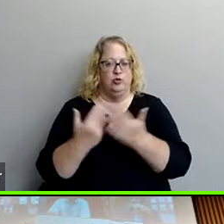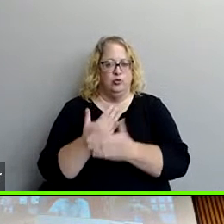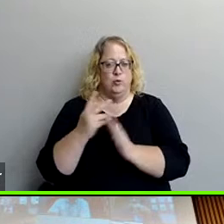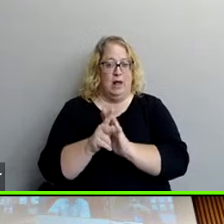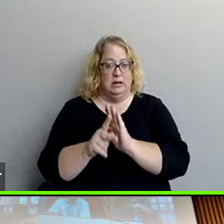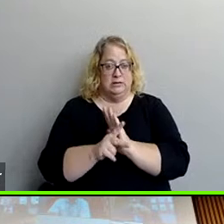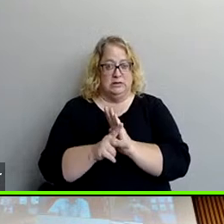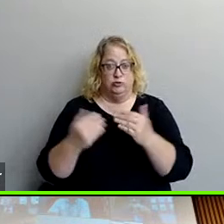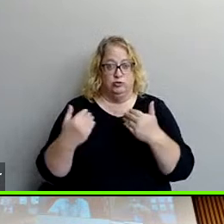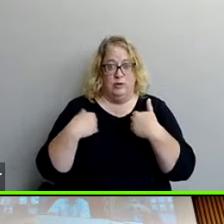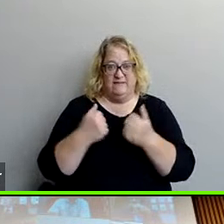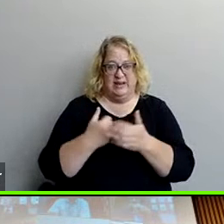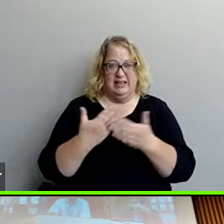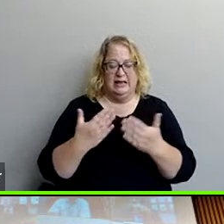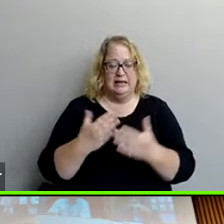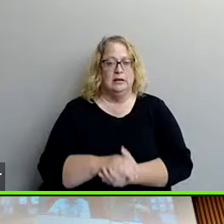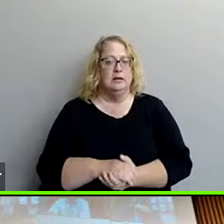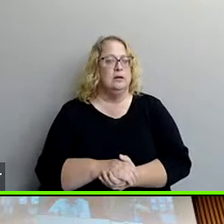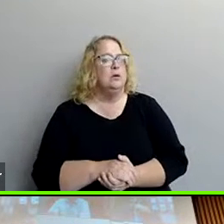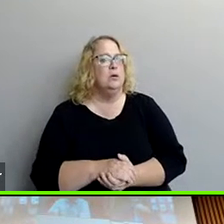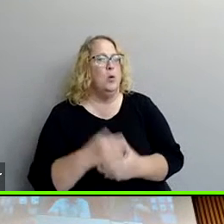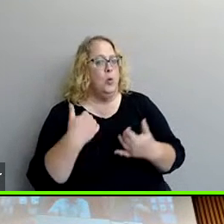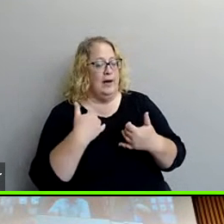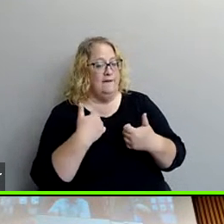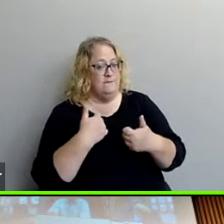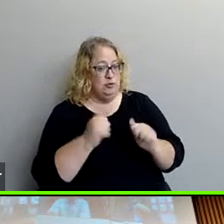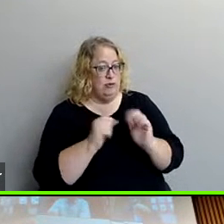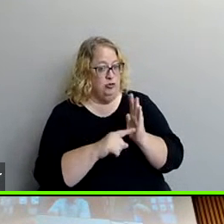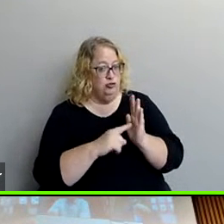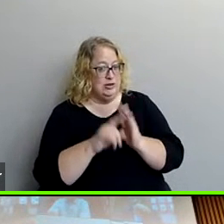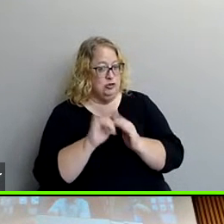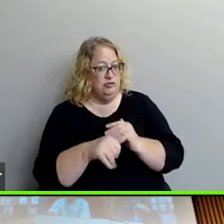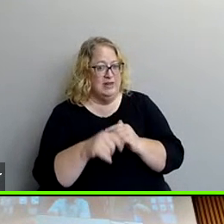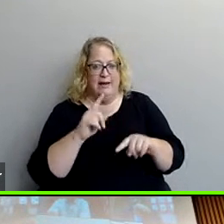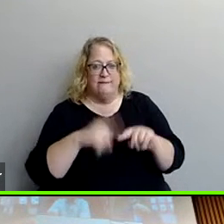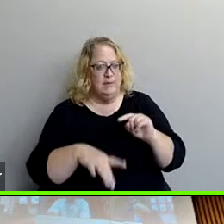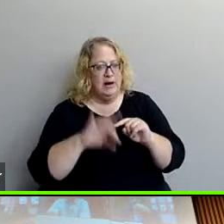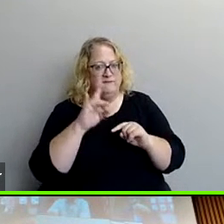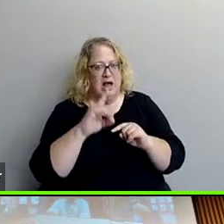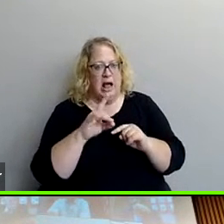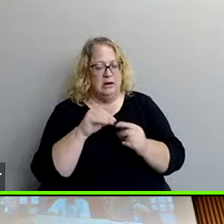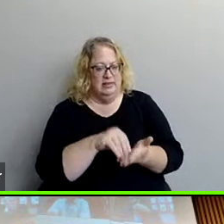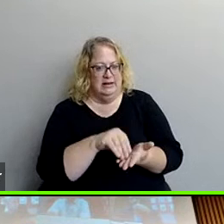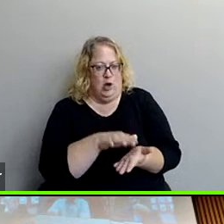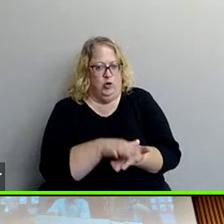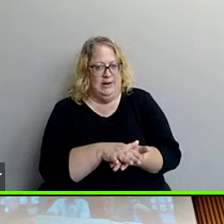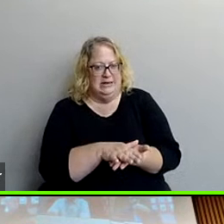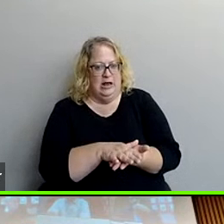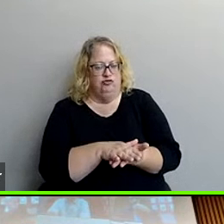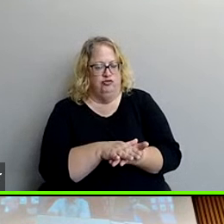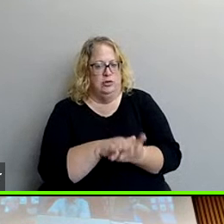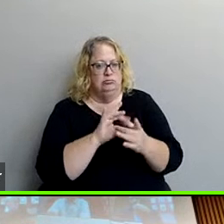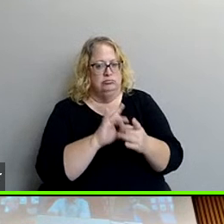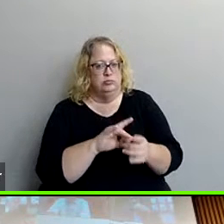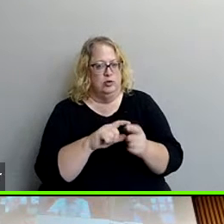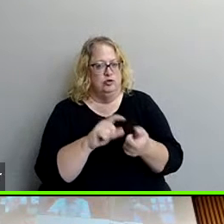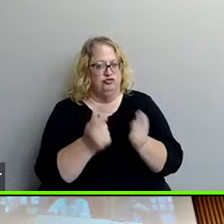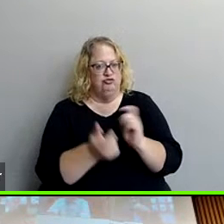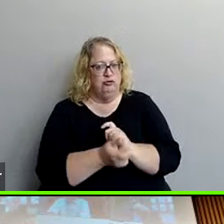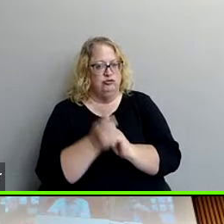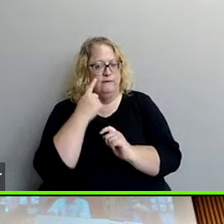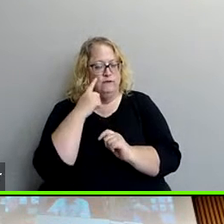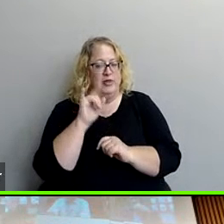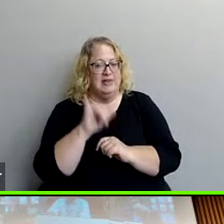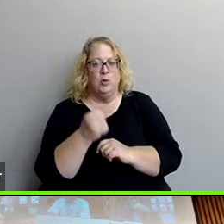Do you have anything? Okay, so we've been trying to research that. I have not been able to find the documentation around the changes for